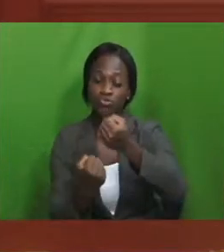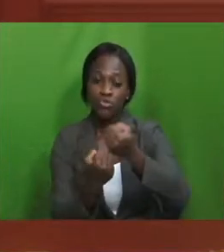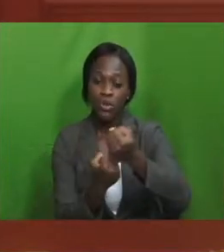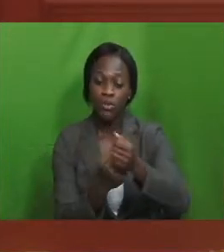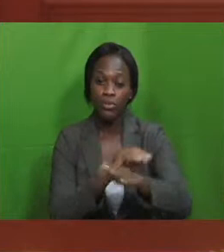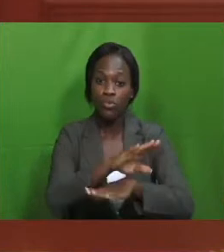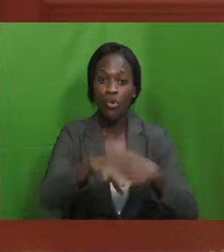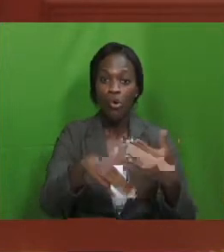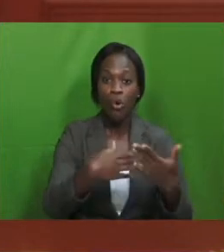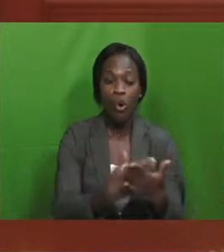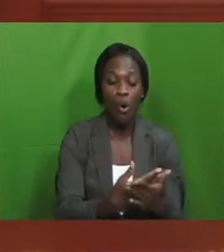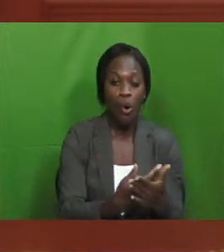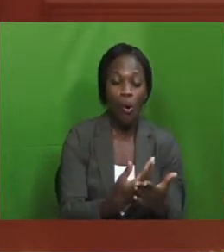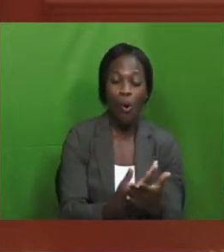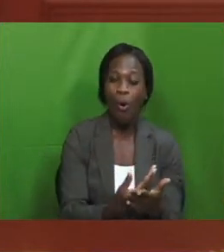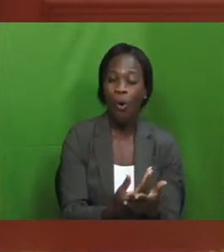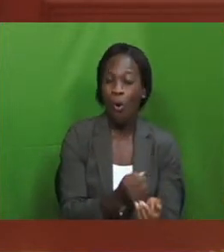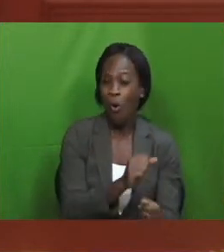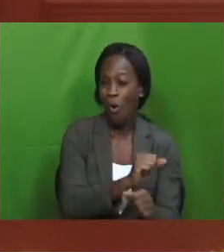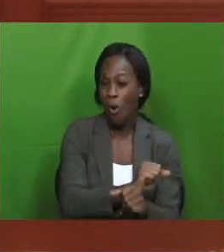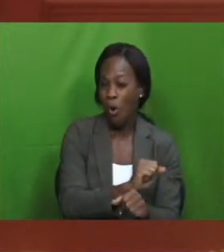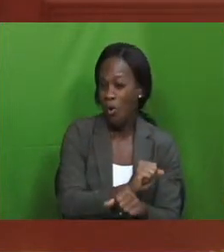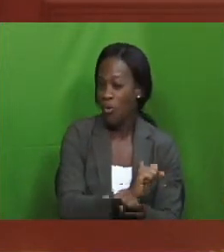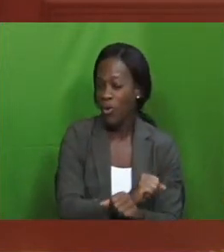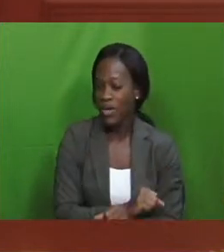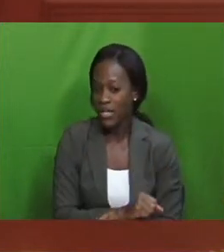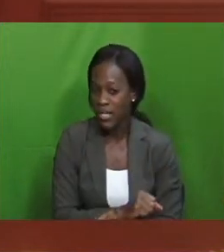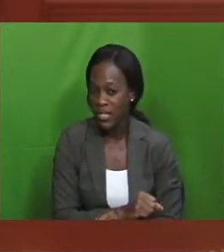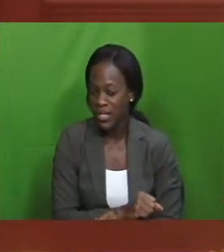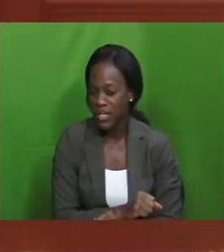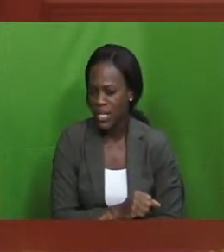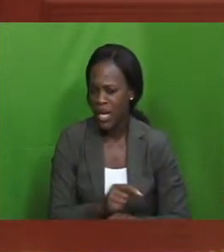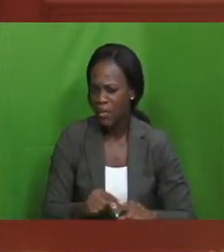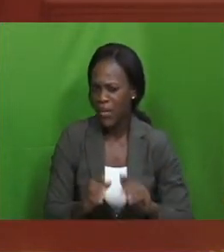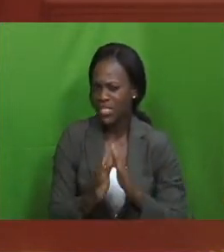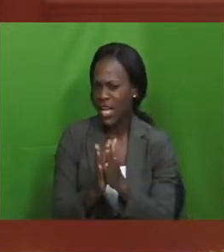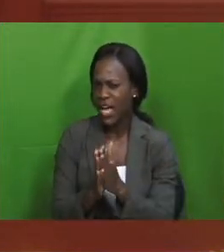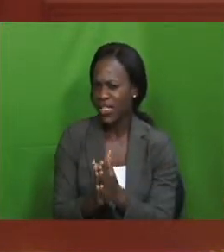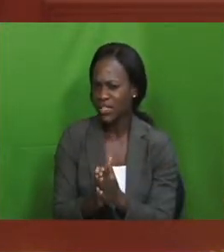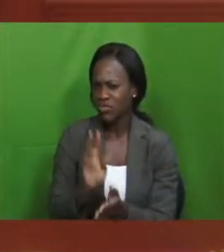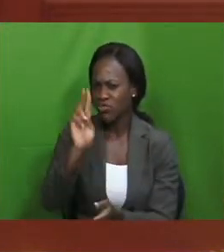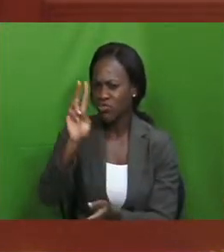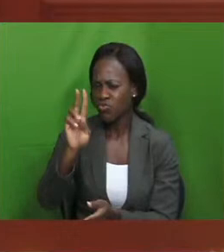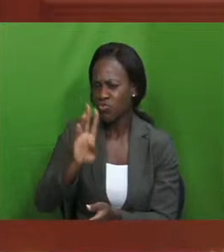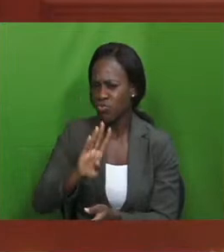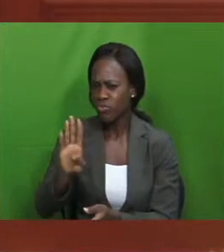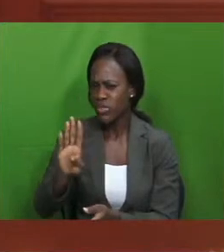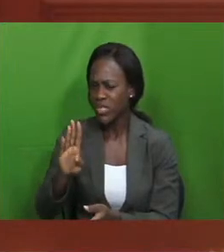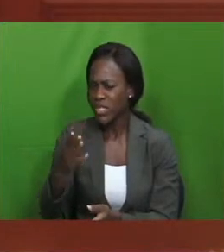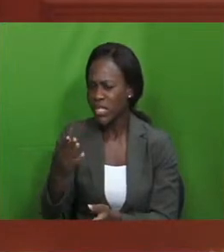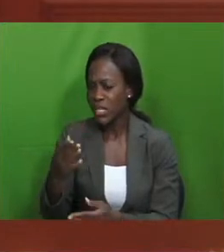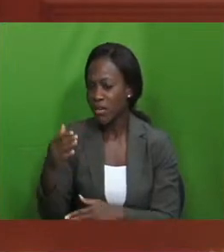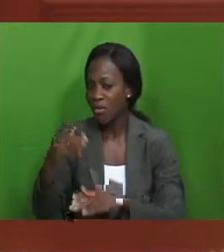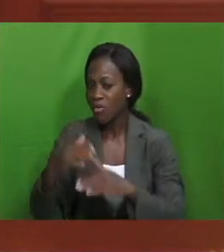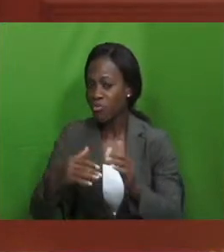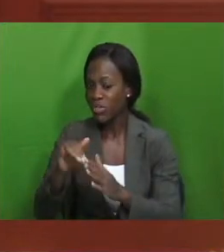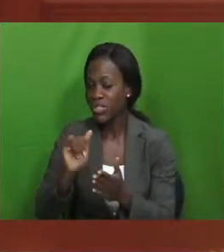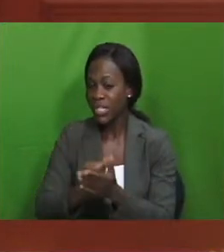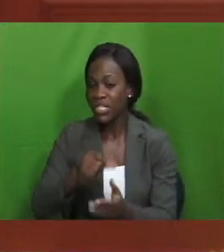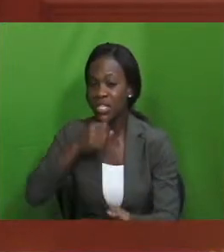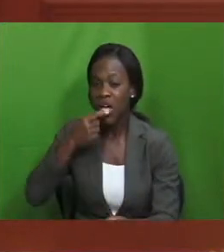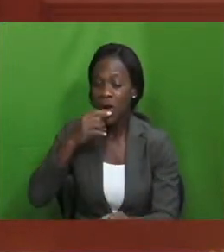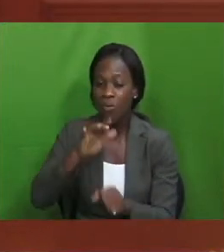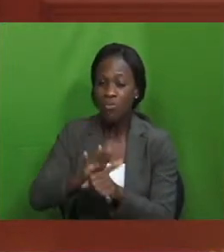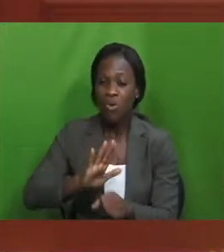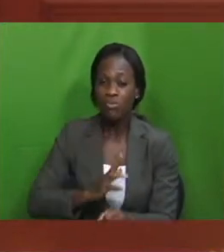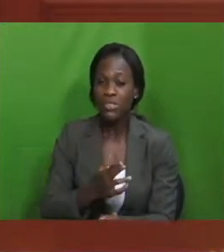sectors of businesses and job retention. We want to find out where the 2 billion guarantee facility was established, who